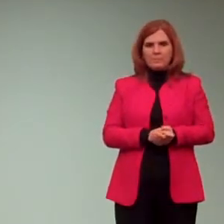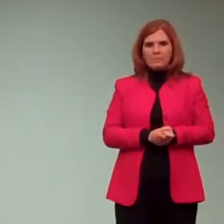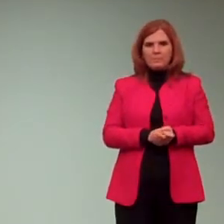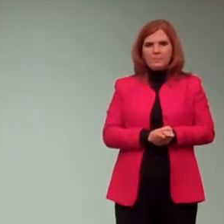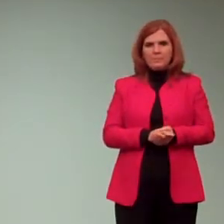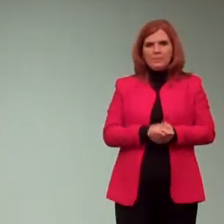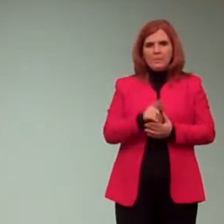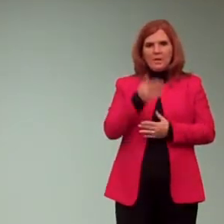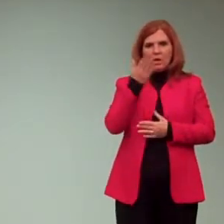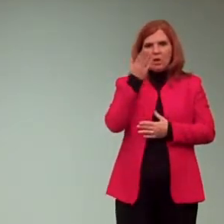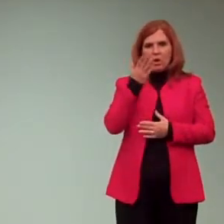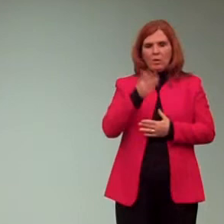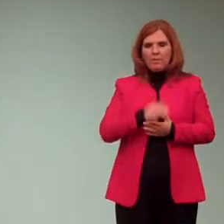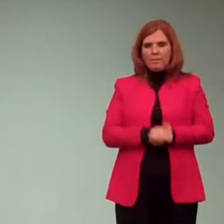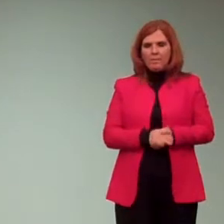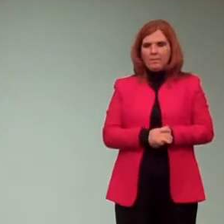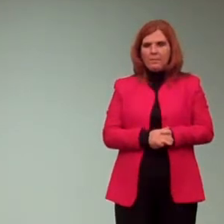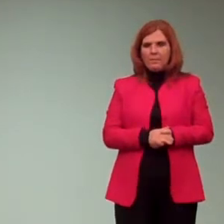You know,